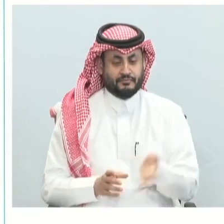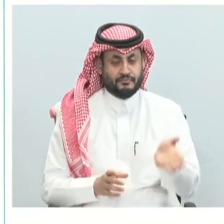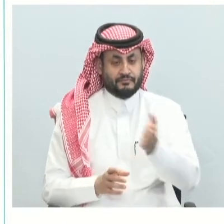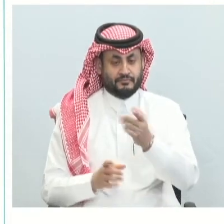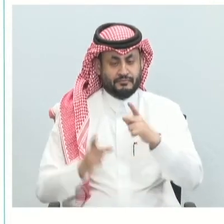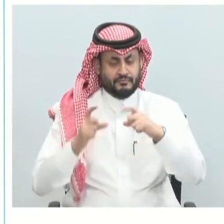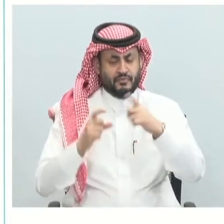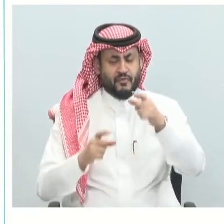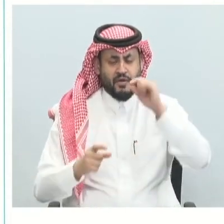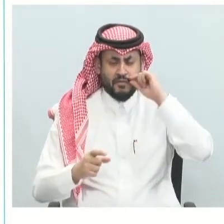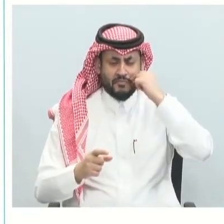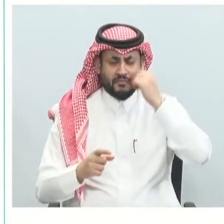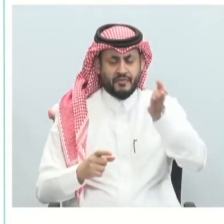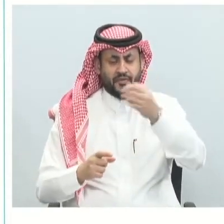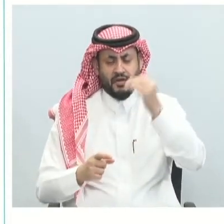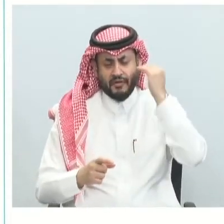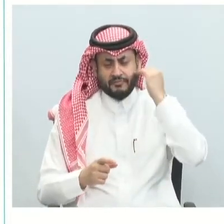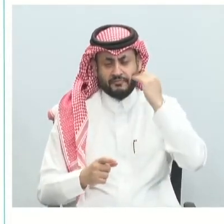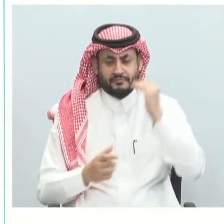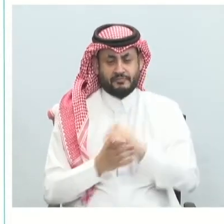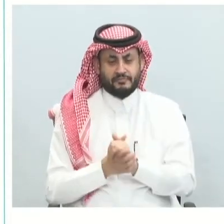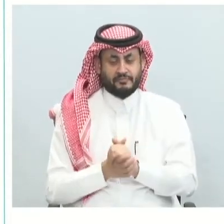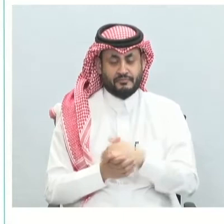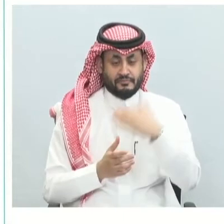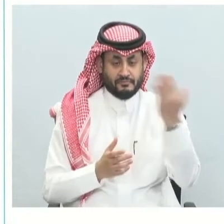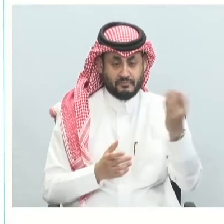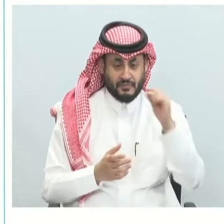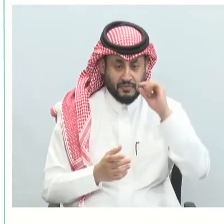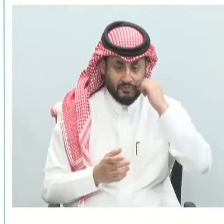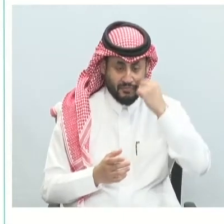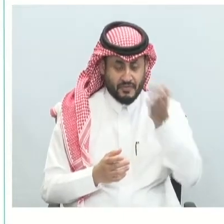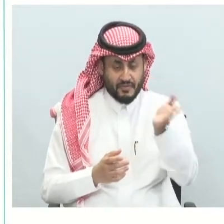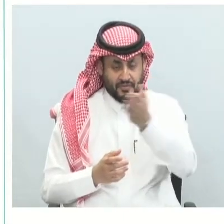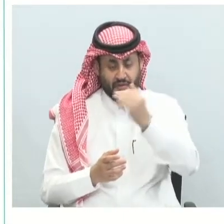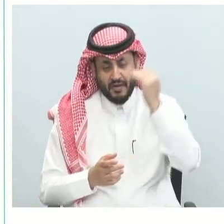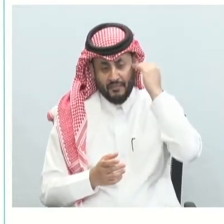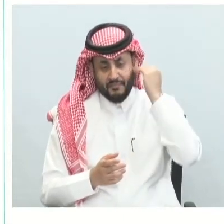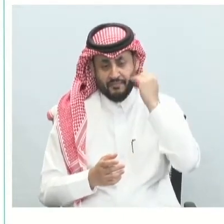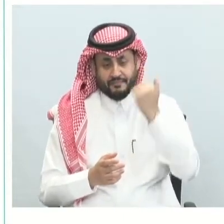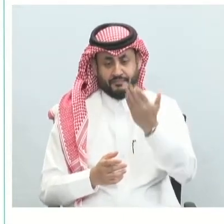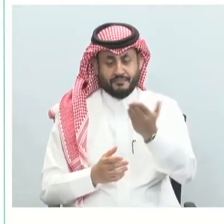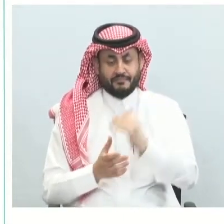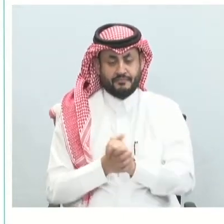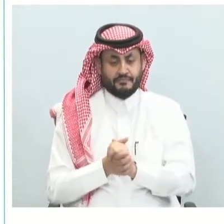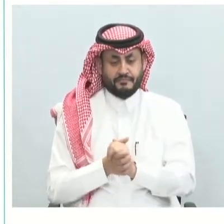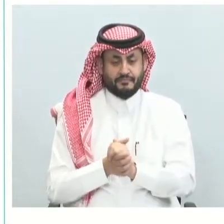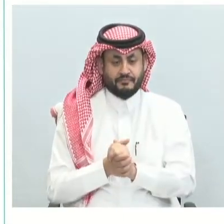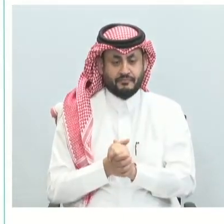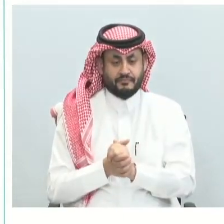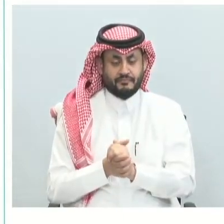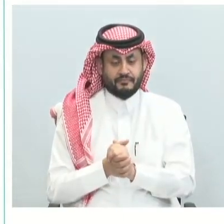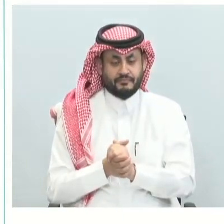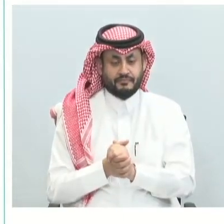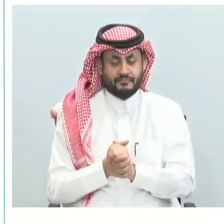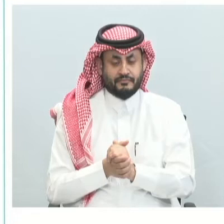we have a boy here and we have a girl. So we have boy and we have a girl. Okay, so